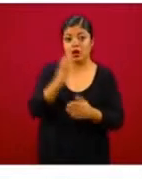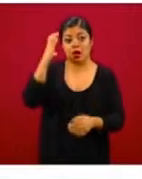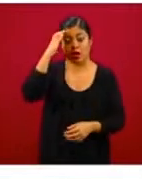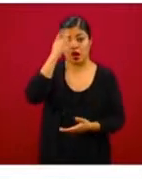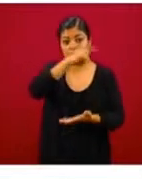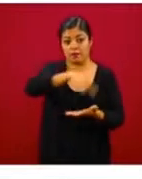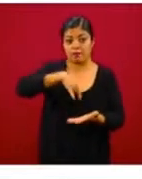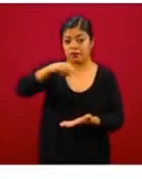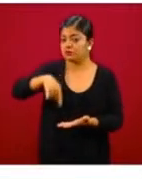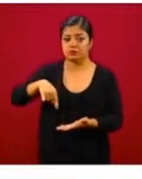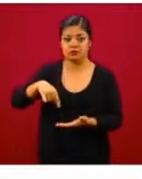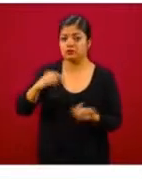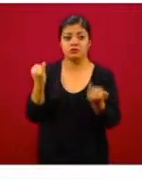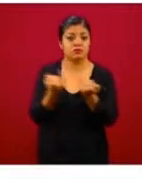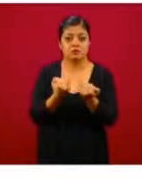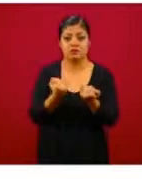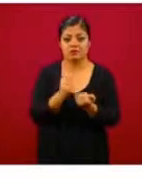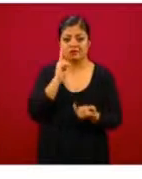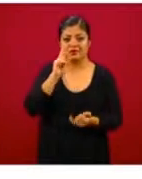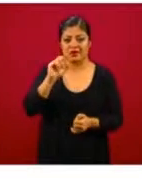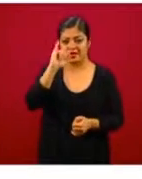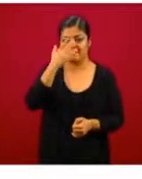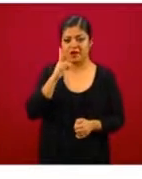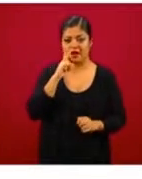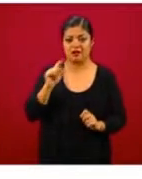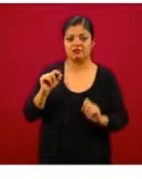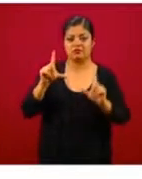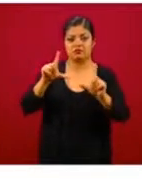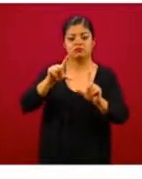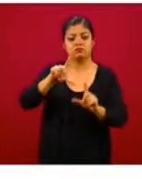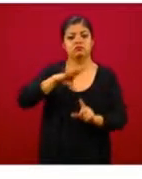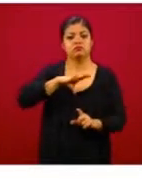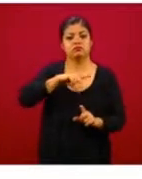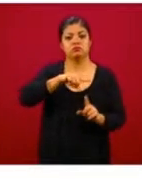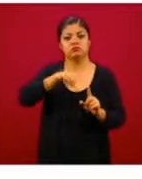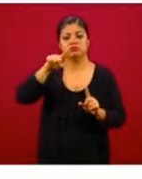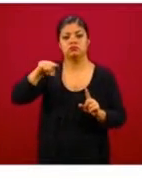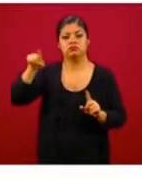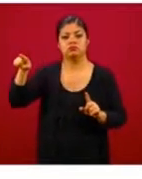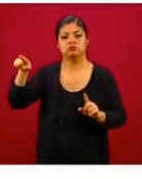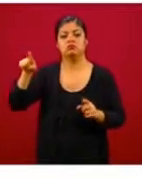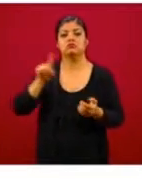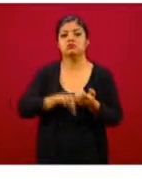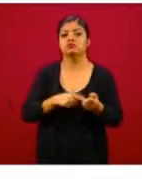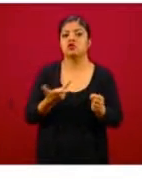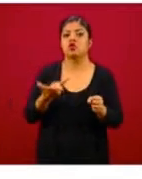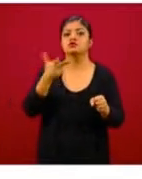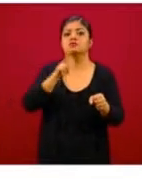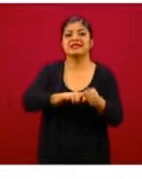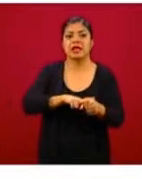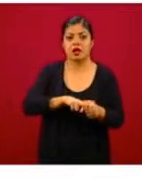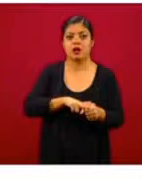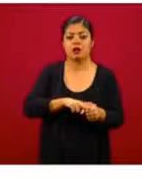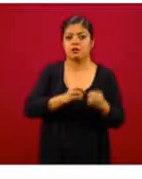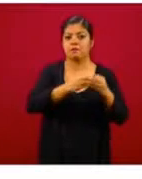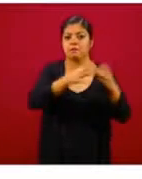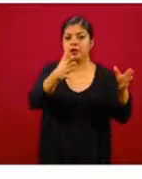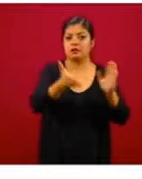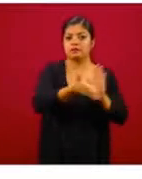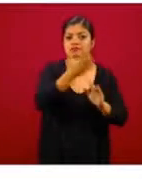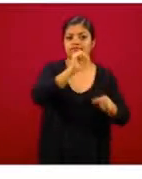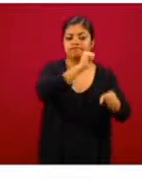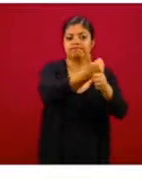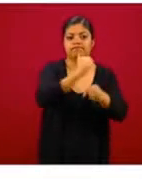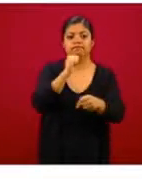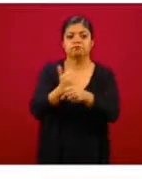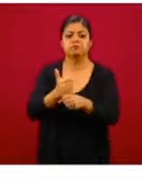which is also indicative of how this has increased not just the number of beds, in this image, we can also see how